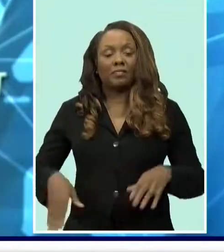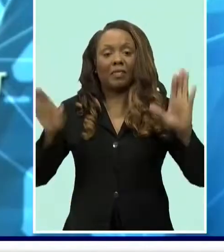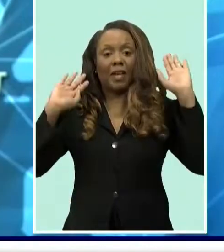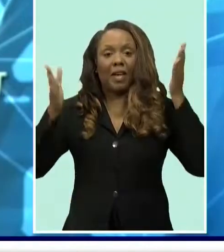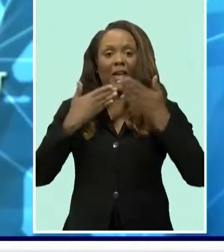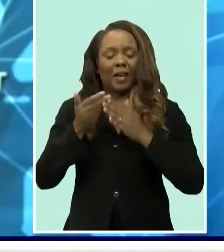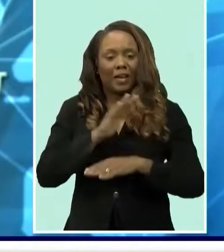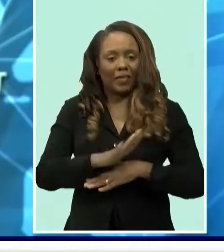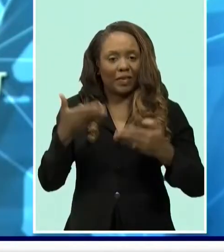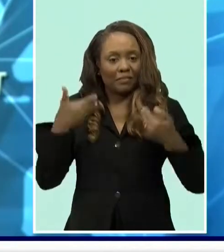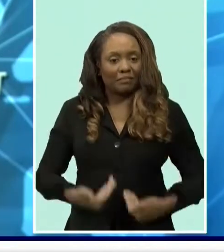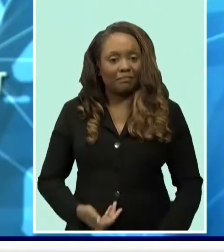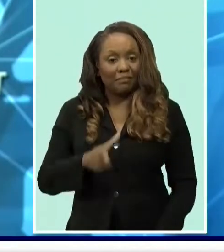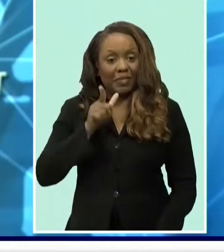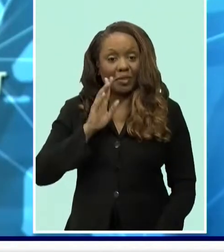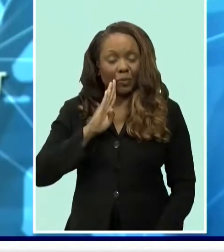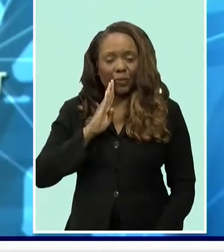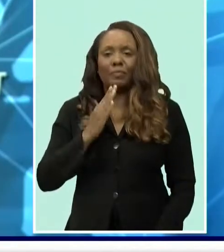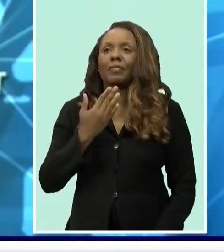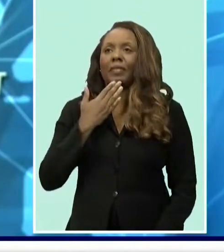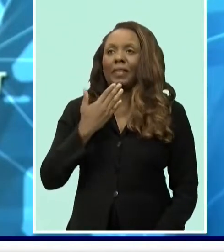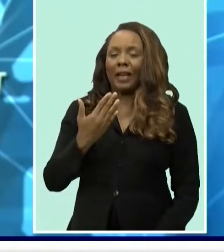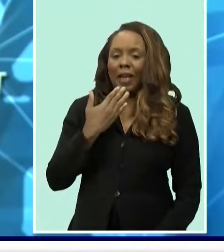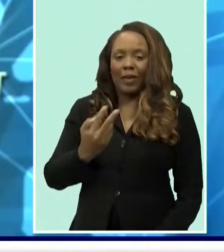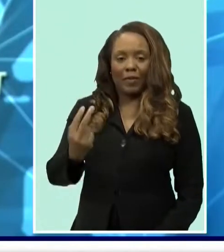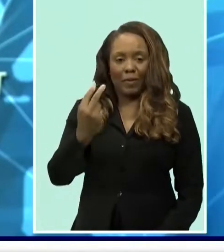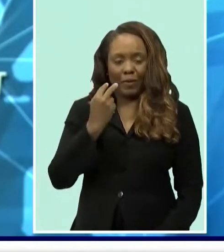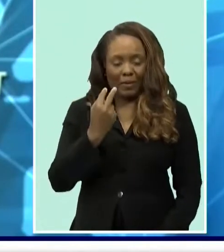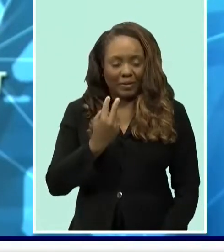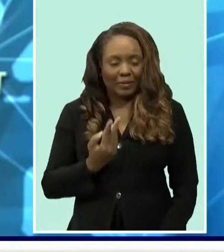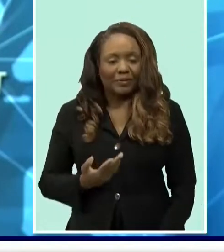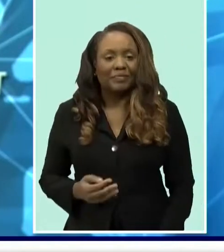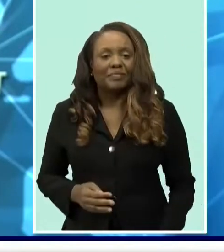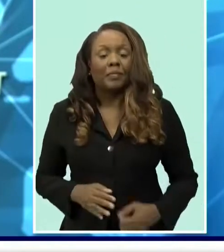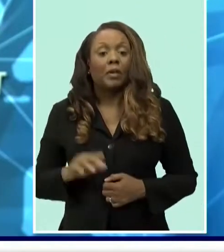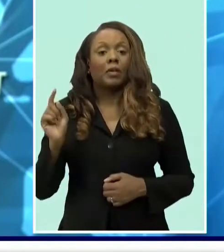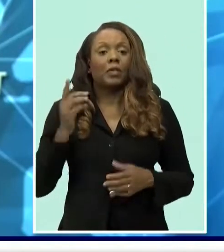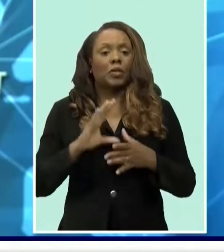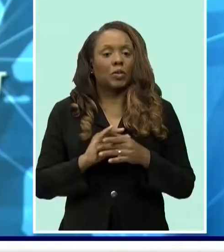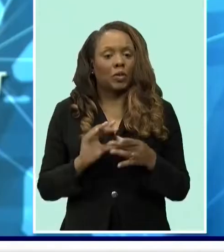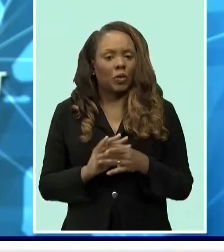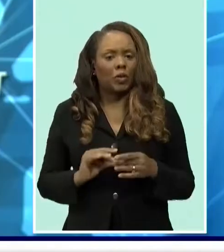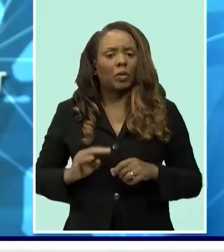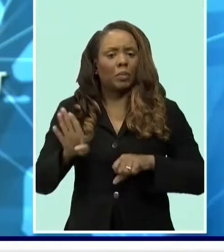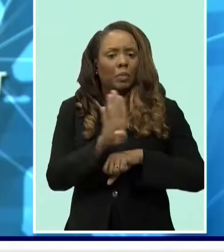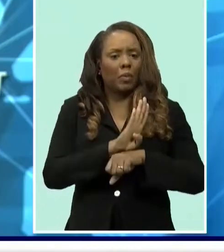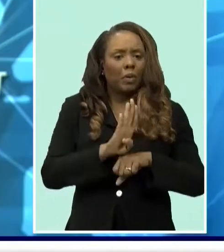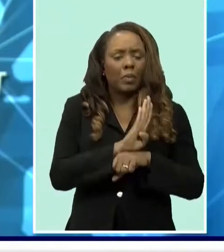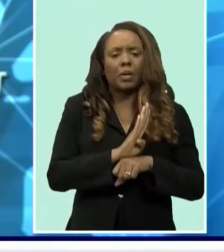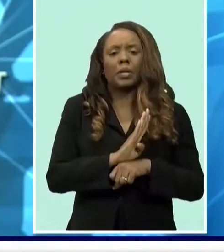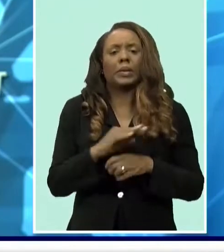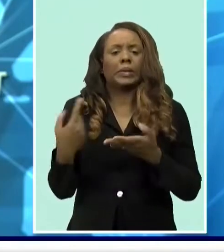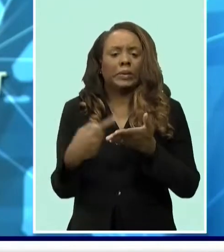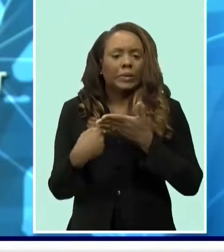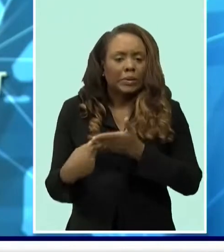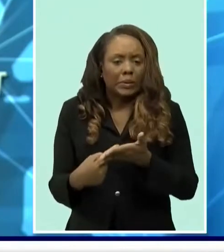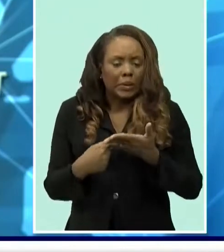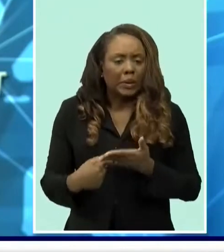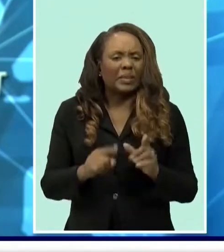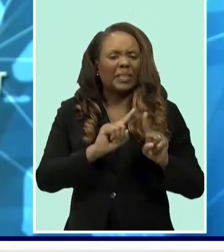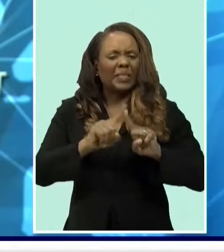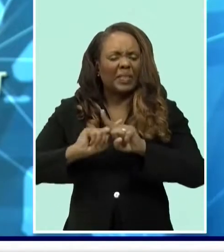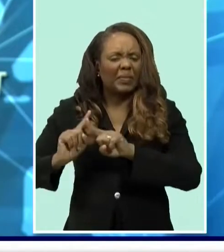Very good evening to you. I'm Lisa Broom. Thank you so much for tuning in. In our top story tonight, Barbados has already started